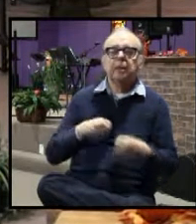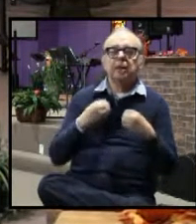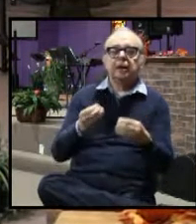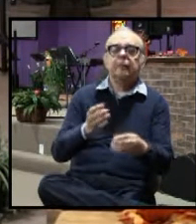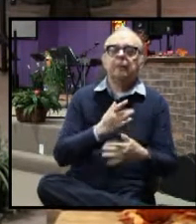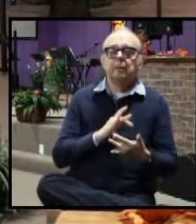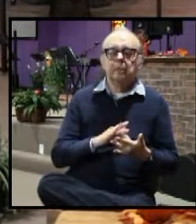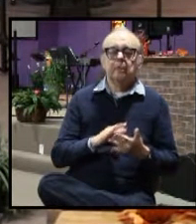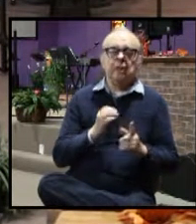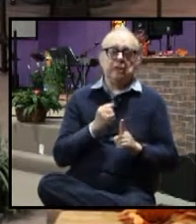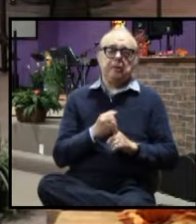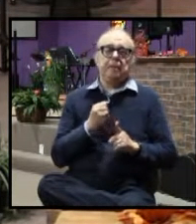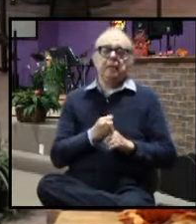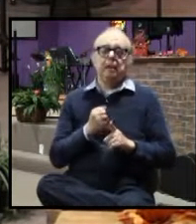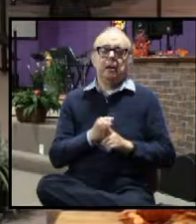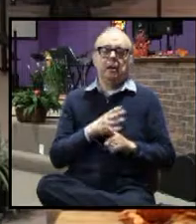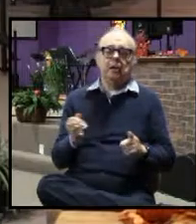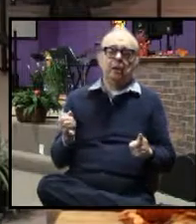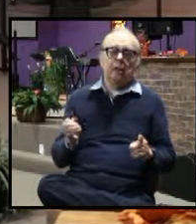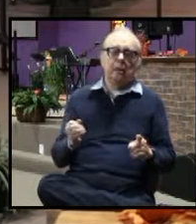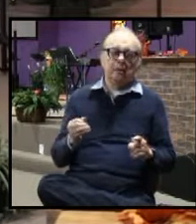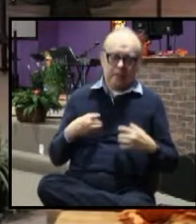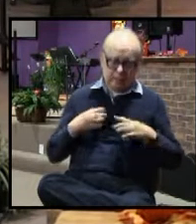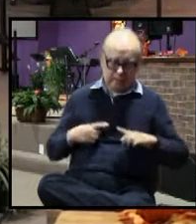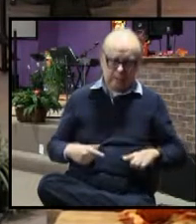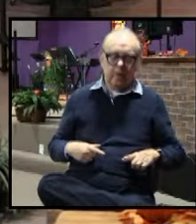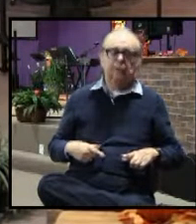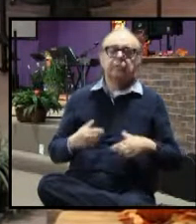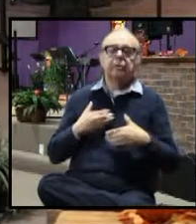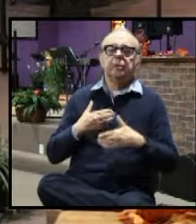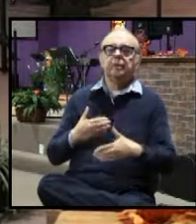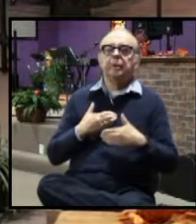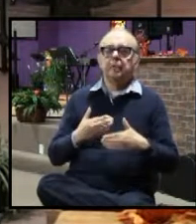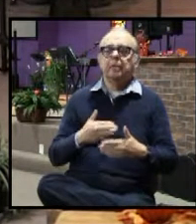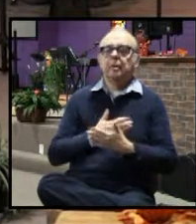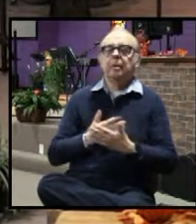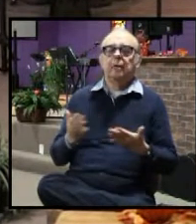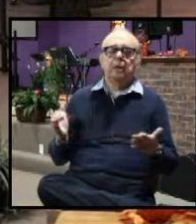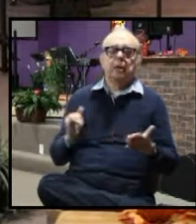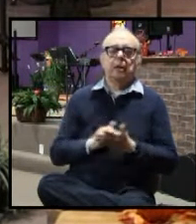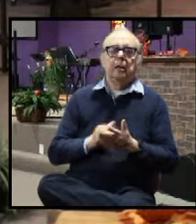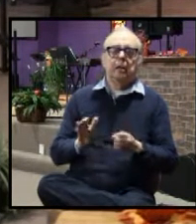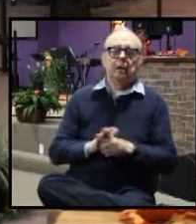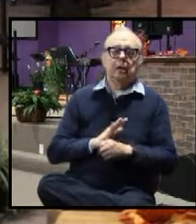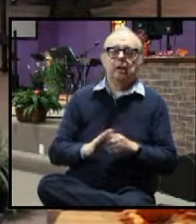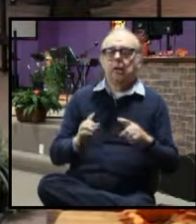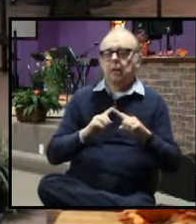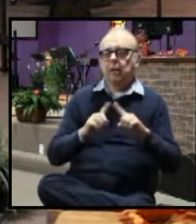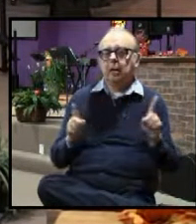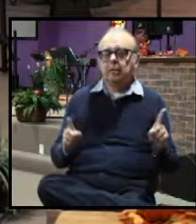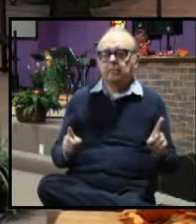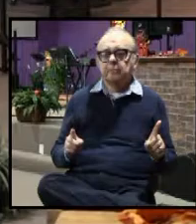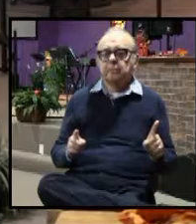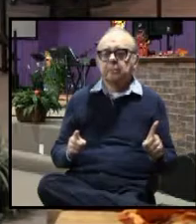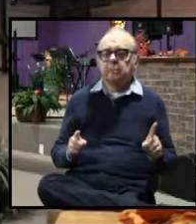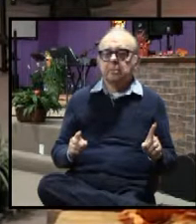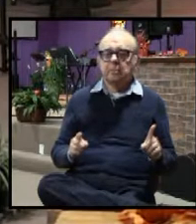He gave you a heart to beat and lungs to breathe. Something that is totally different.